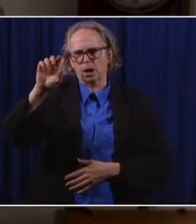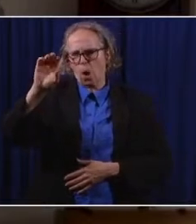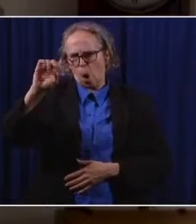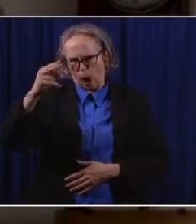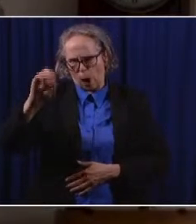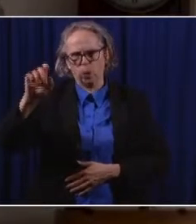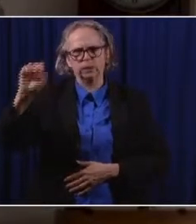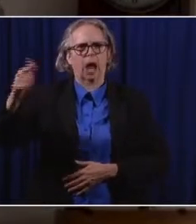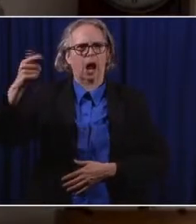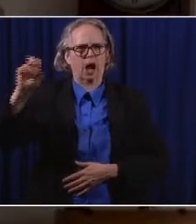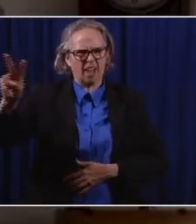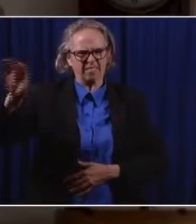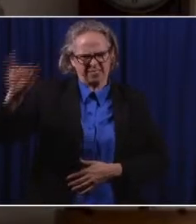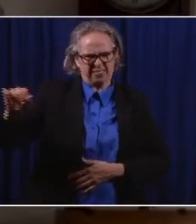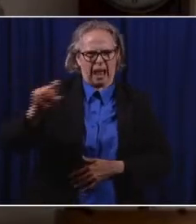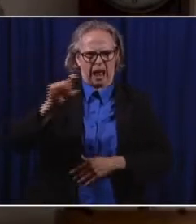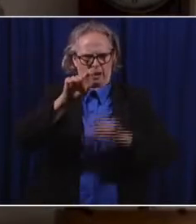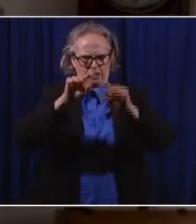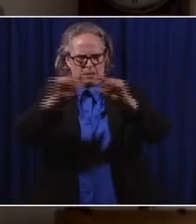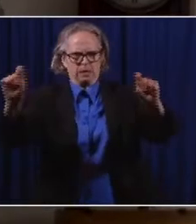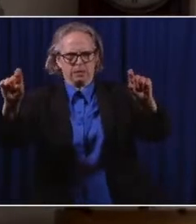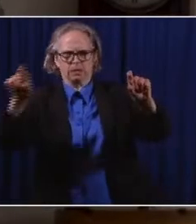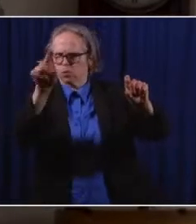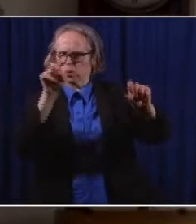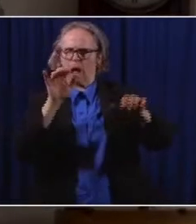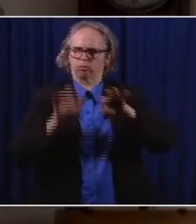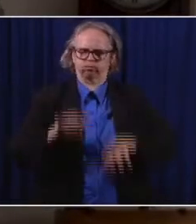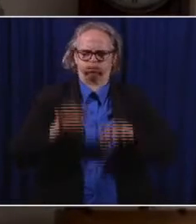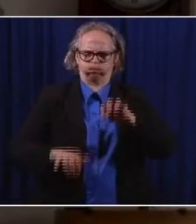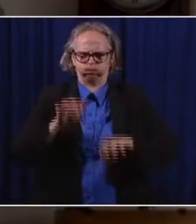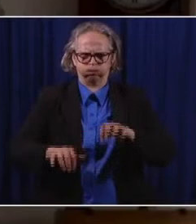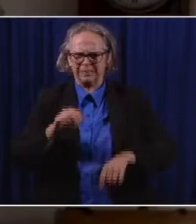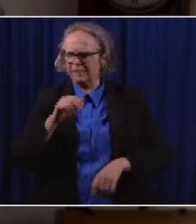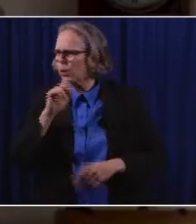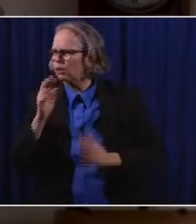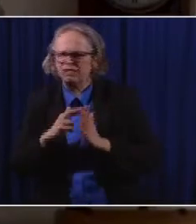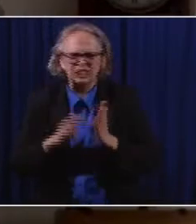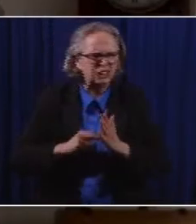go ahead and contact the Board of Elections. You can go online.